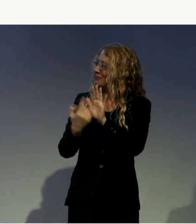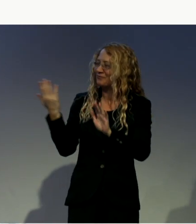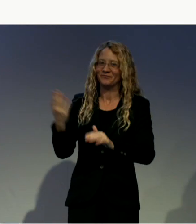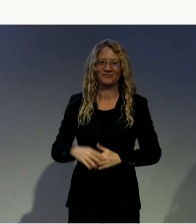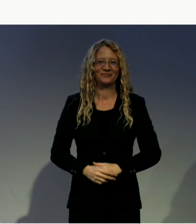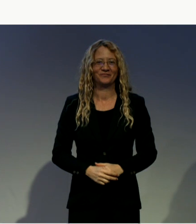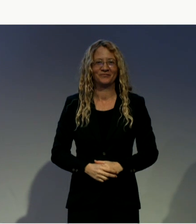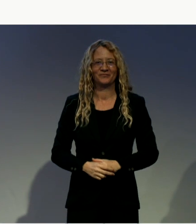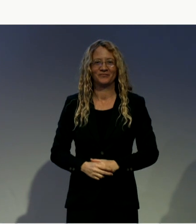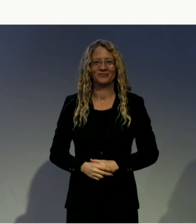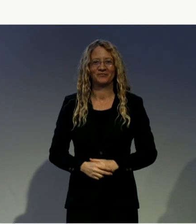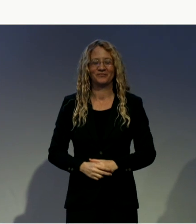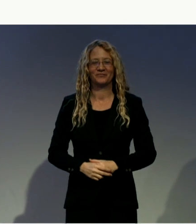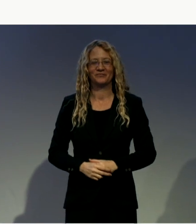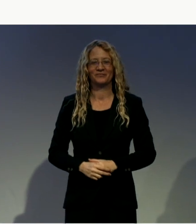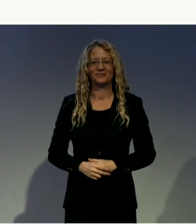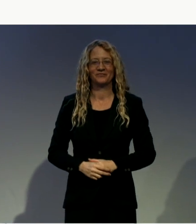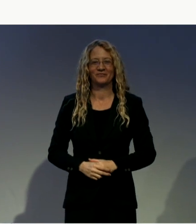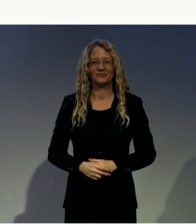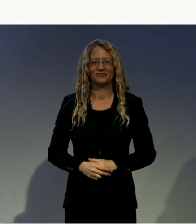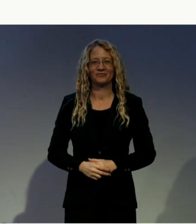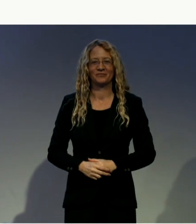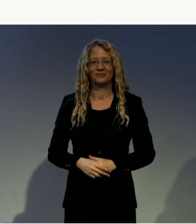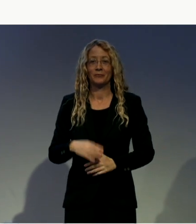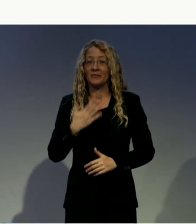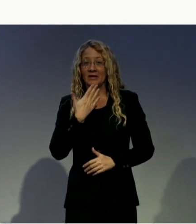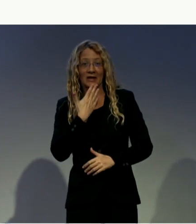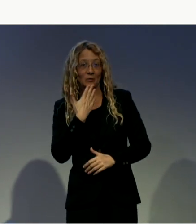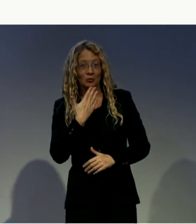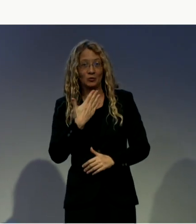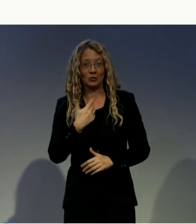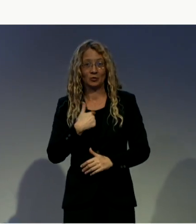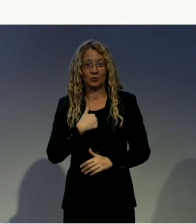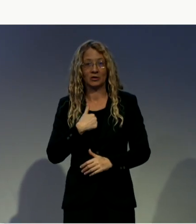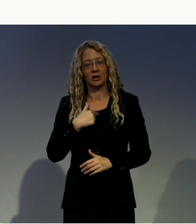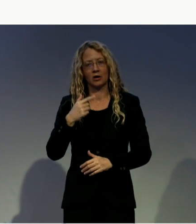Thank you very much. I chose a documentary of a woman